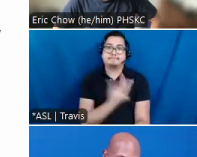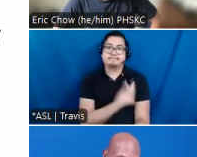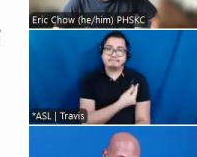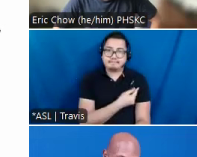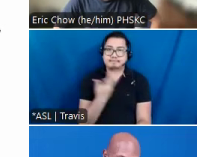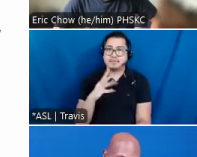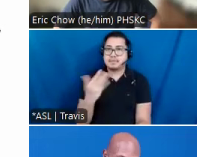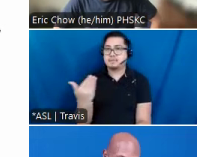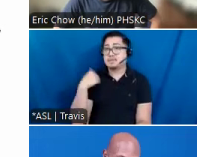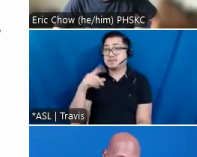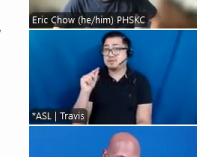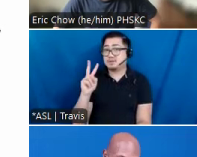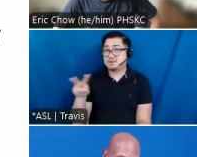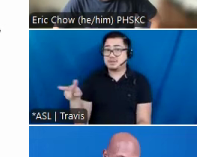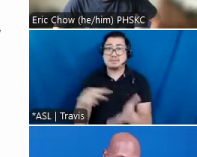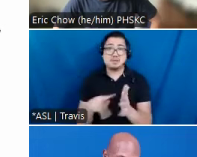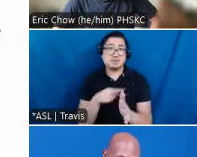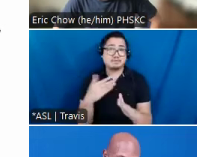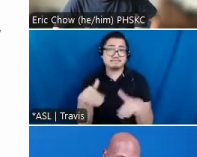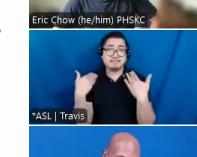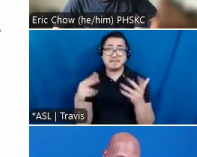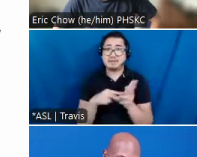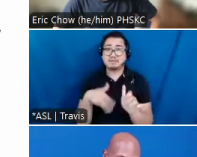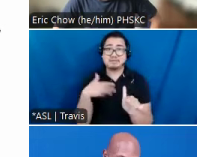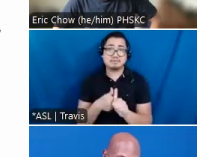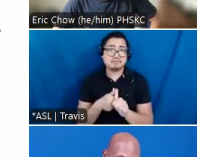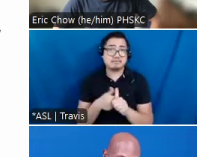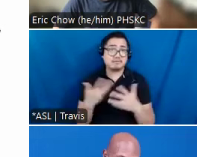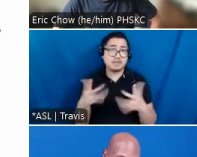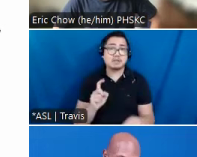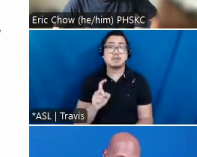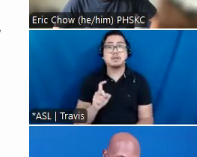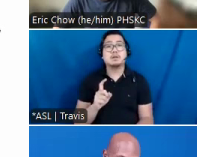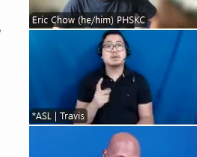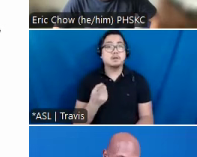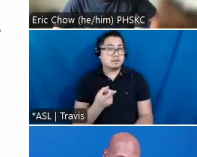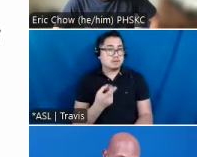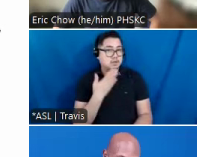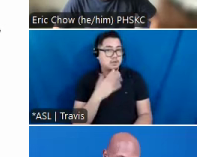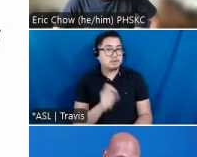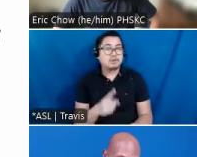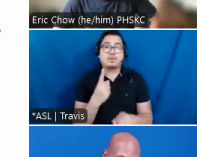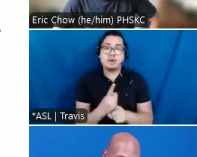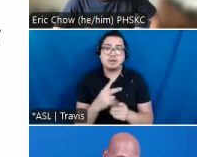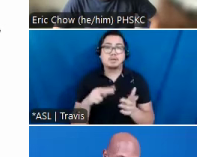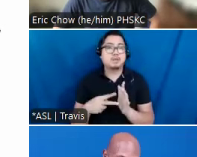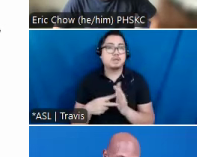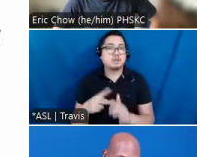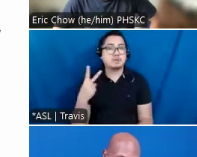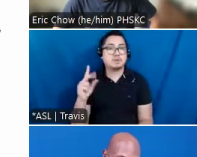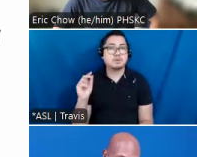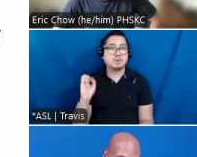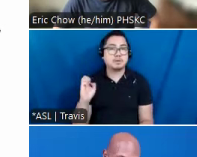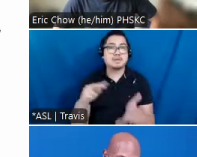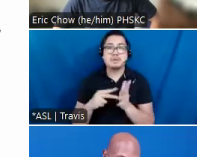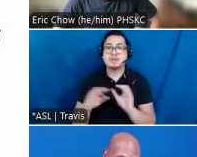that's it, we're up to date. Yeah, great question. And that is right. So 2 doses, no additional vaccine boosters